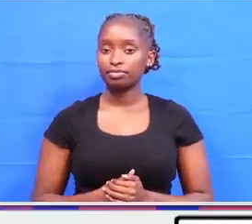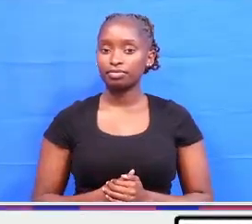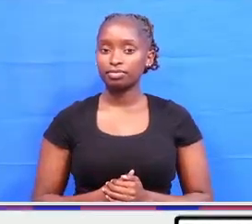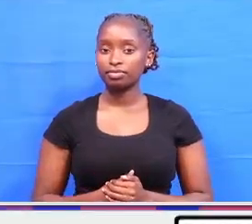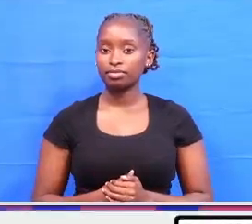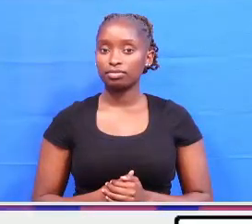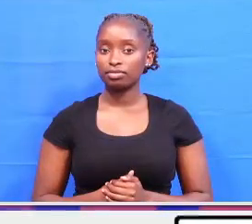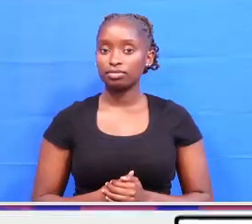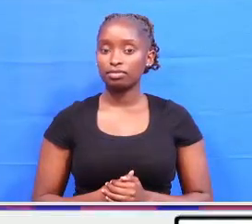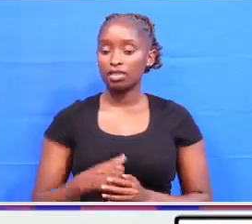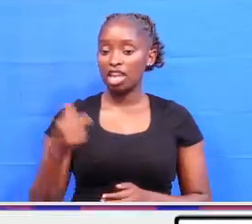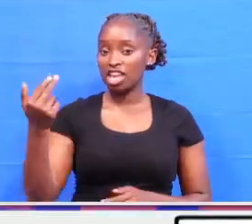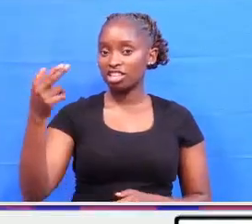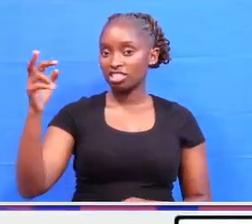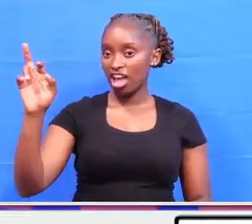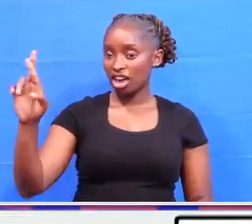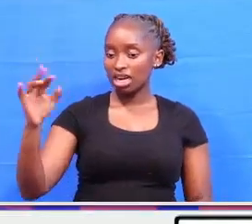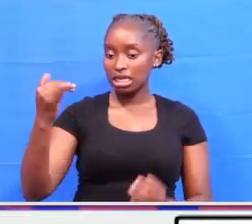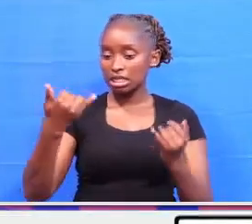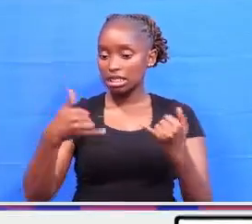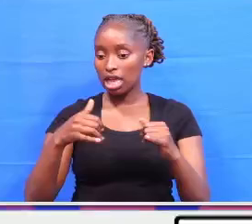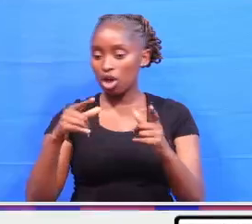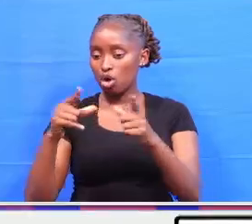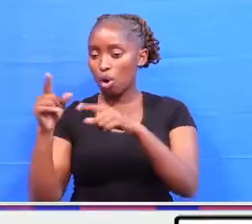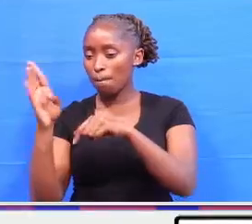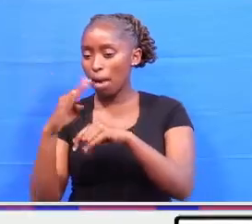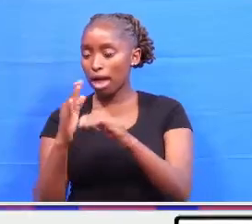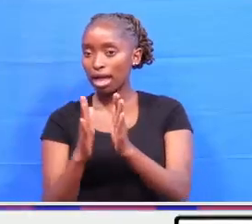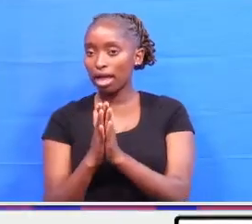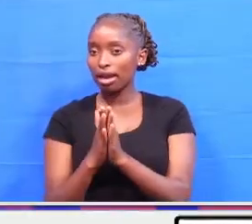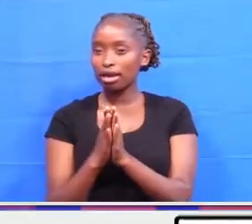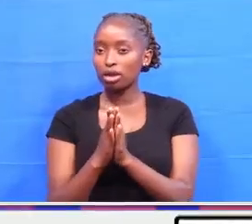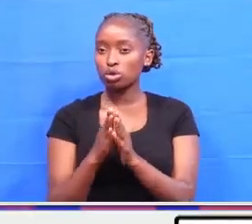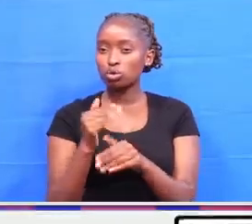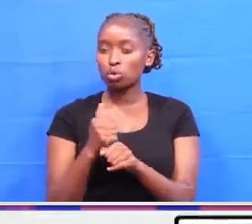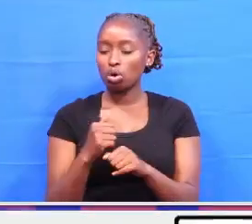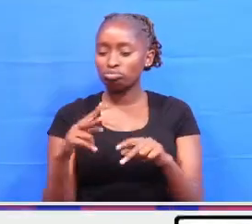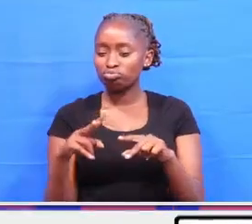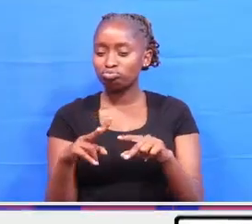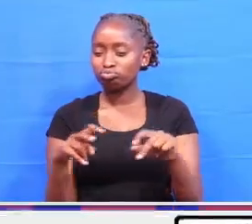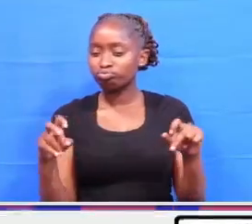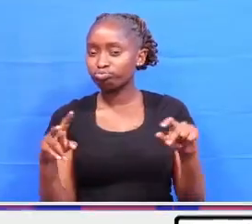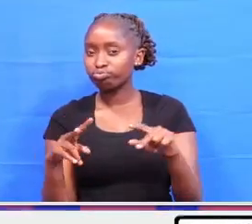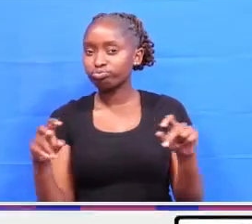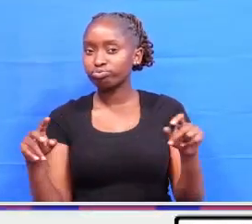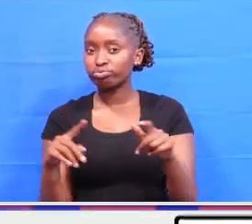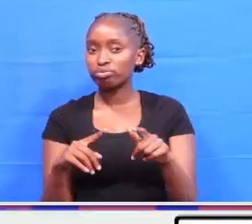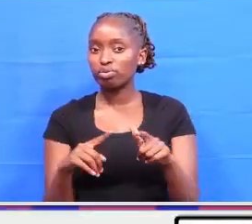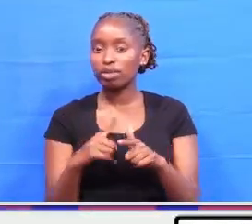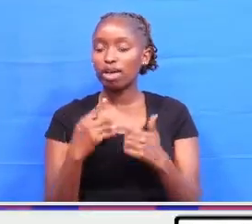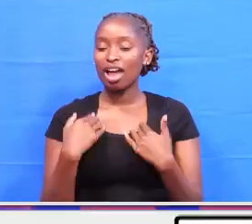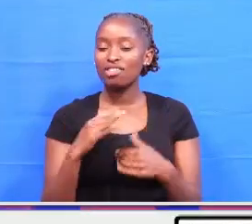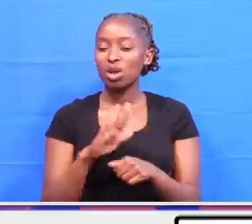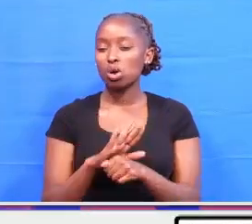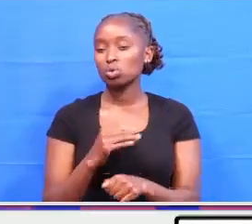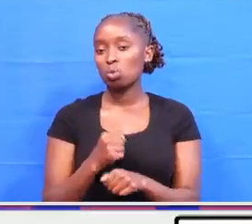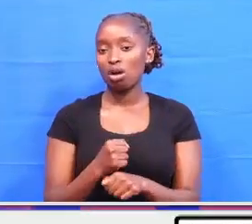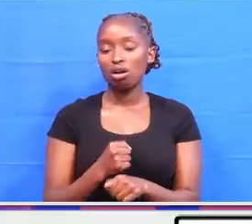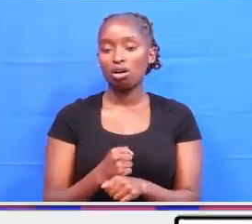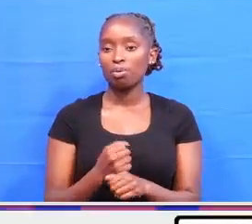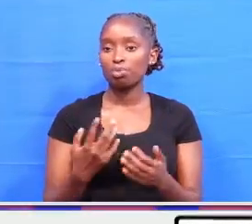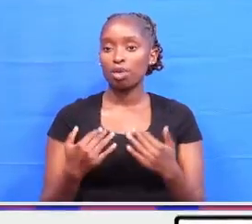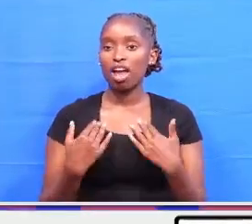human resource, mm-hmm, to go back again, mm-hmm, and do the review, mm-hmm, and it's quite a bit of work. So, right, again,